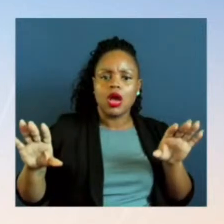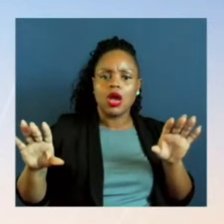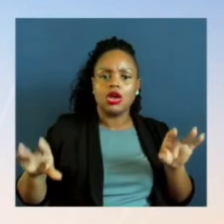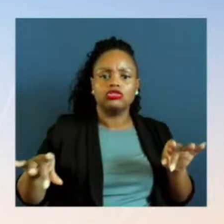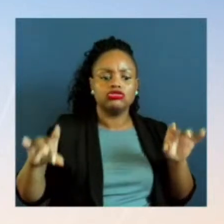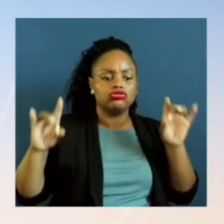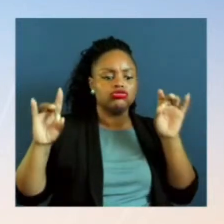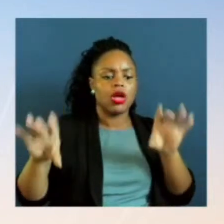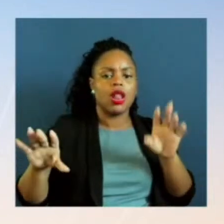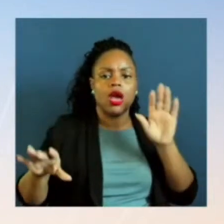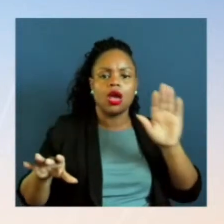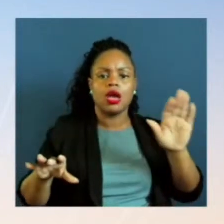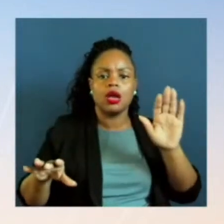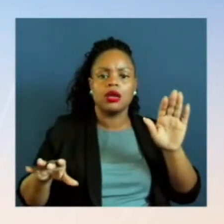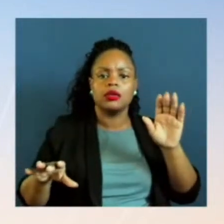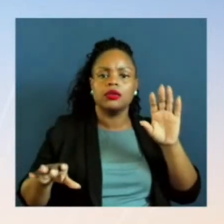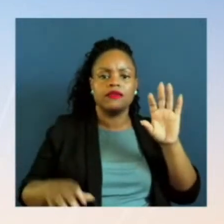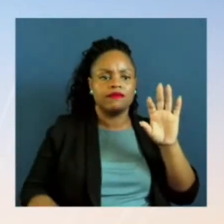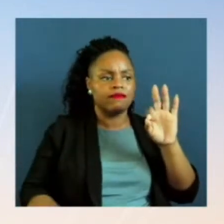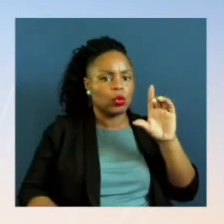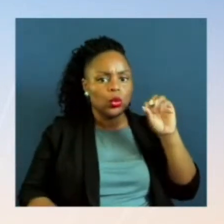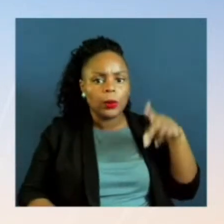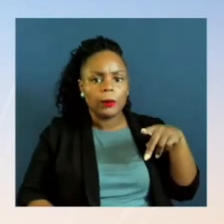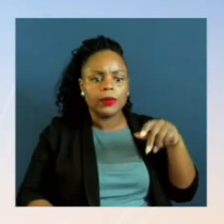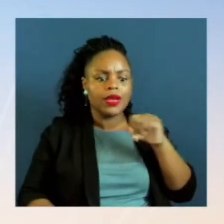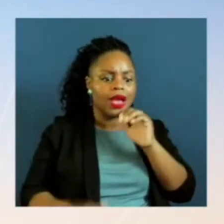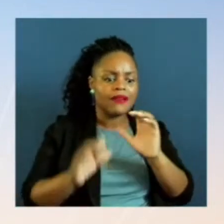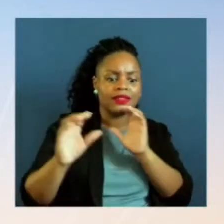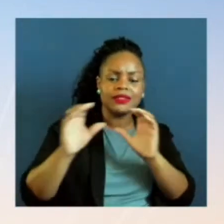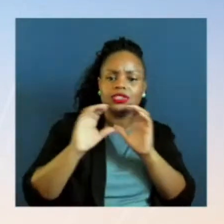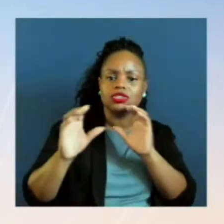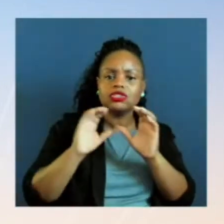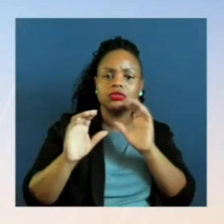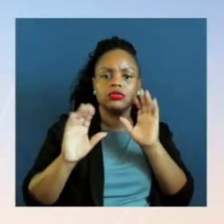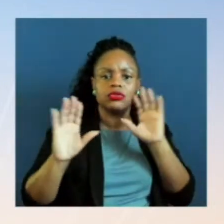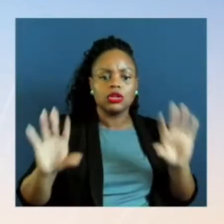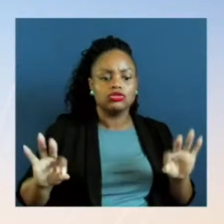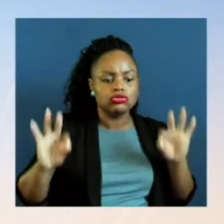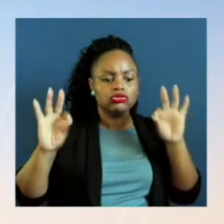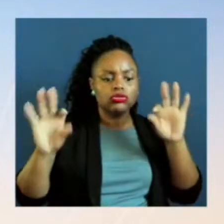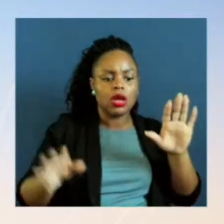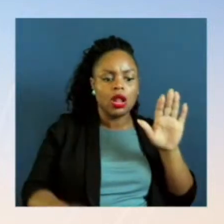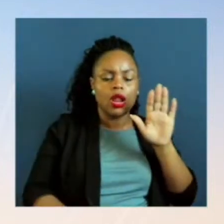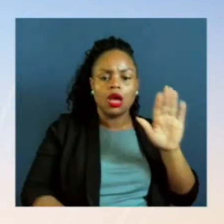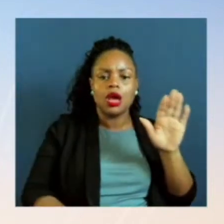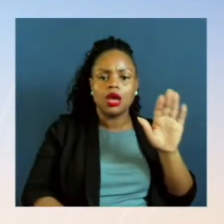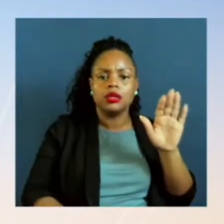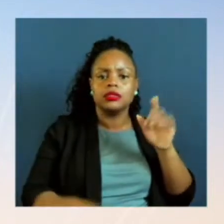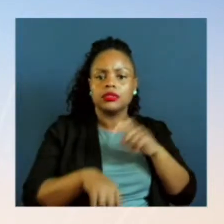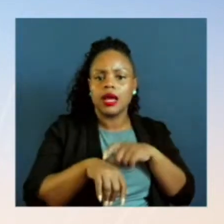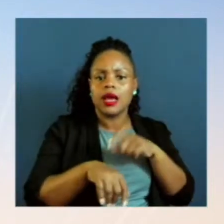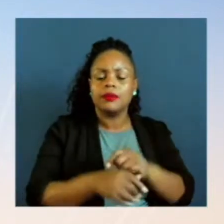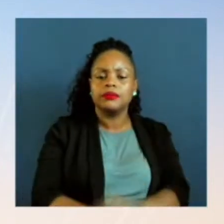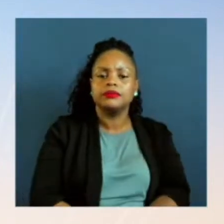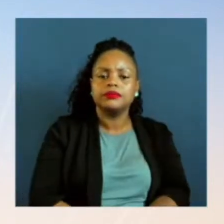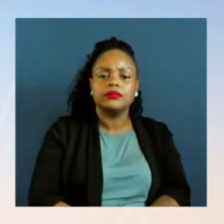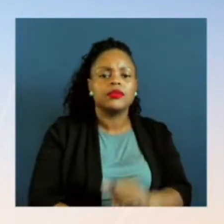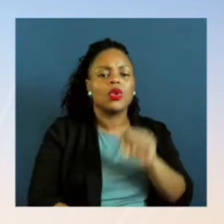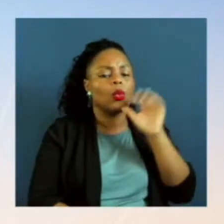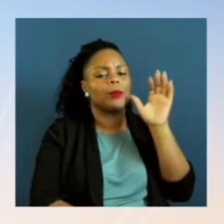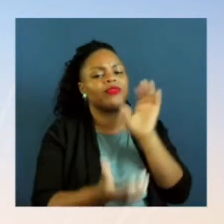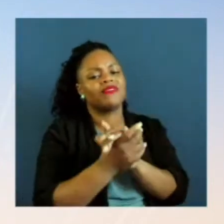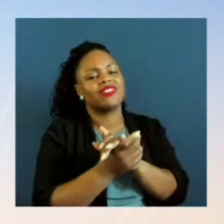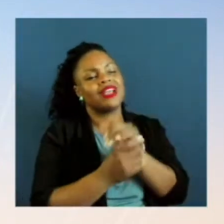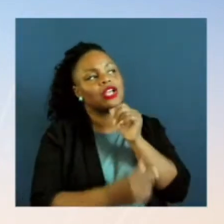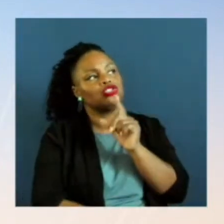high-level communication with the Australian government during this time. I don't think that's true. I don't think that we have not engaged with the Australian government. We have worked with